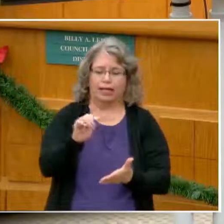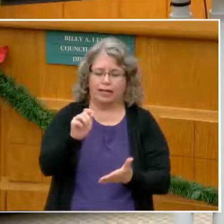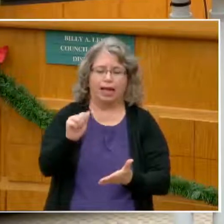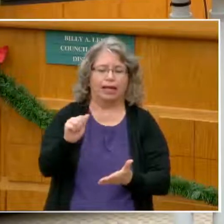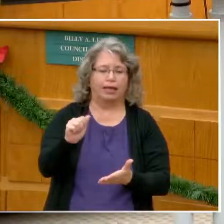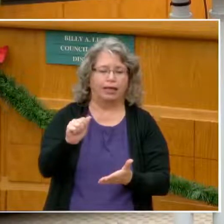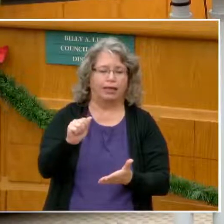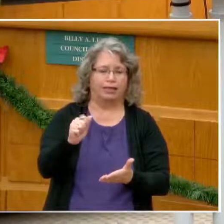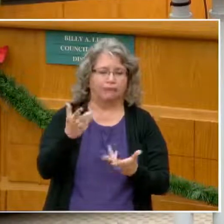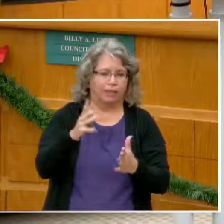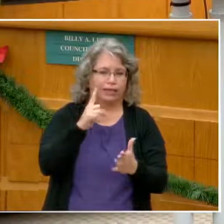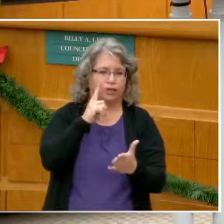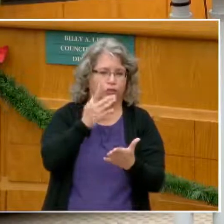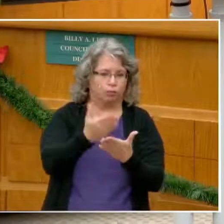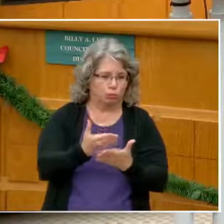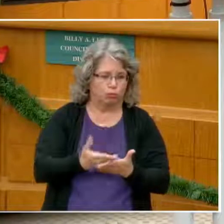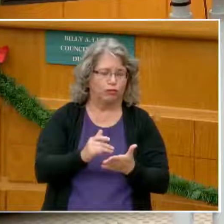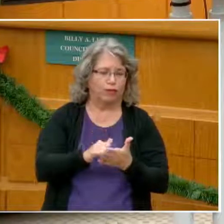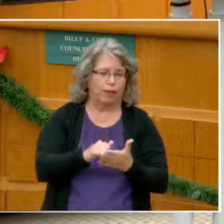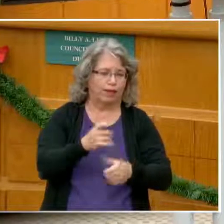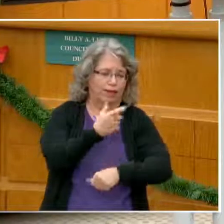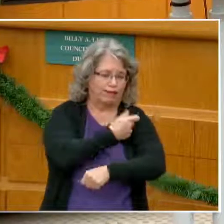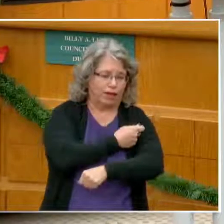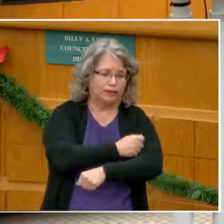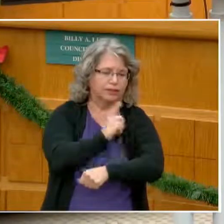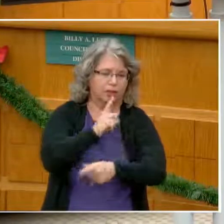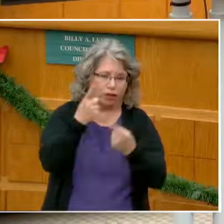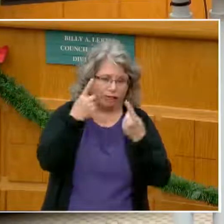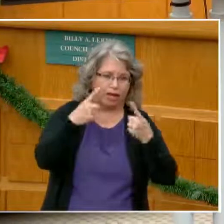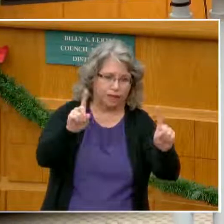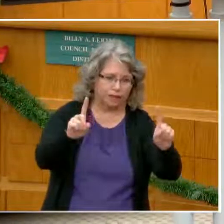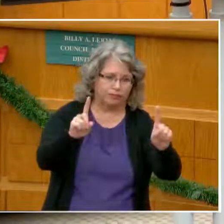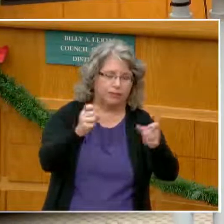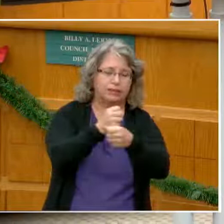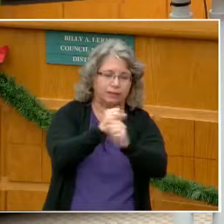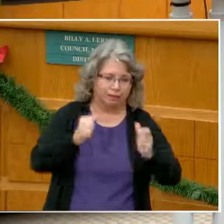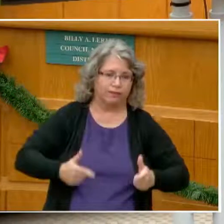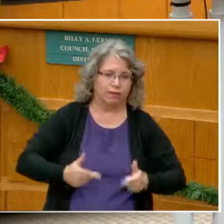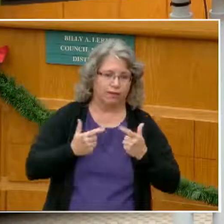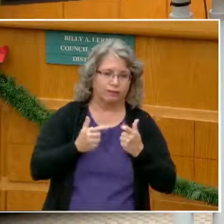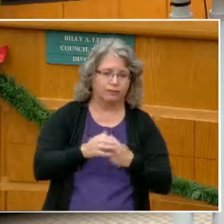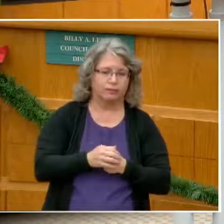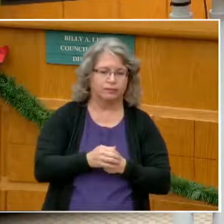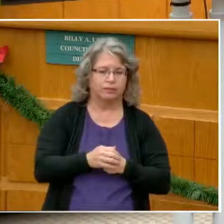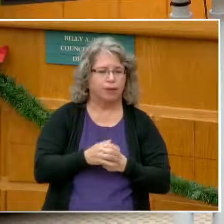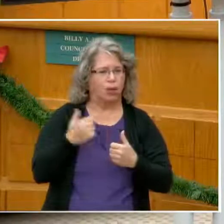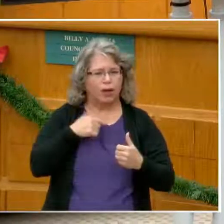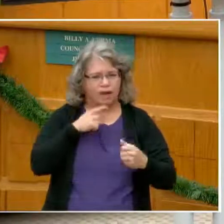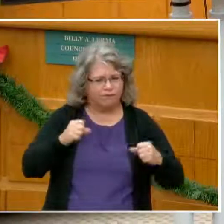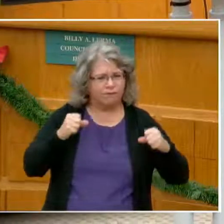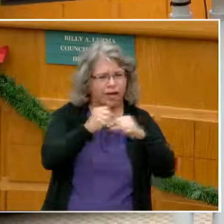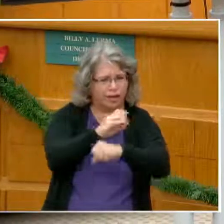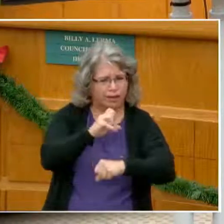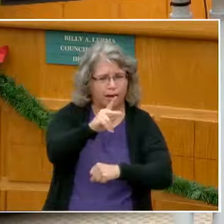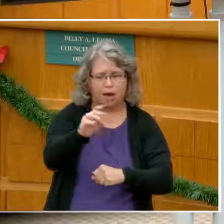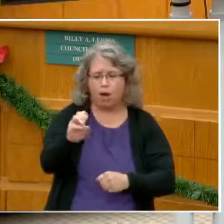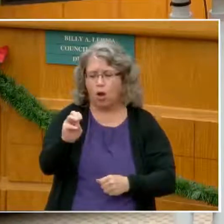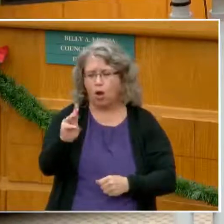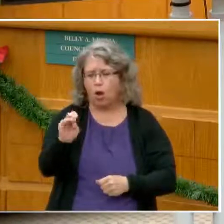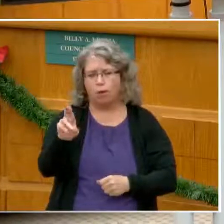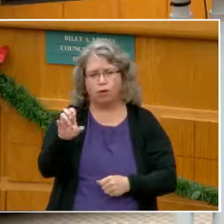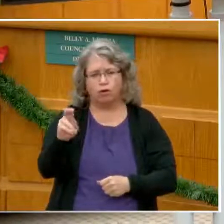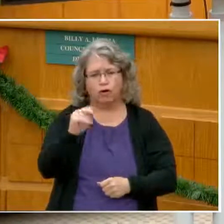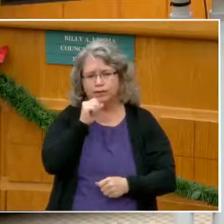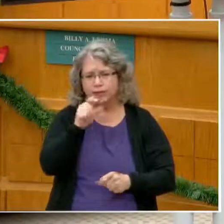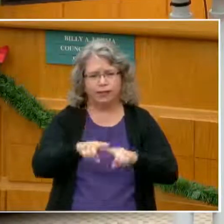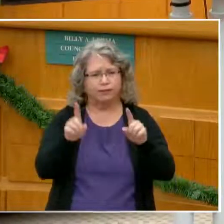effective, and they save lives. And so now we are fighting back each and every day, and Omicron is no different than Delta, so let's fight